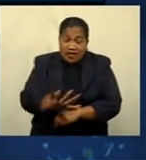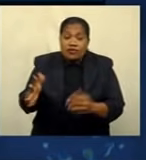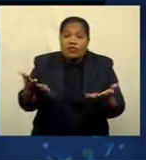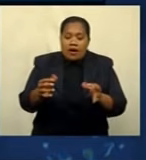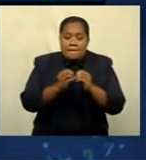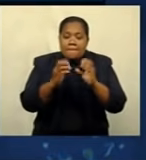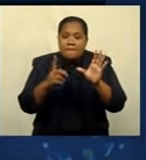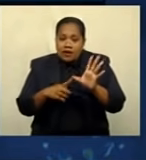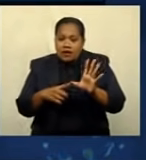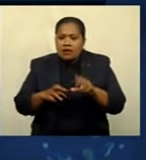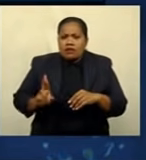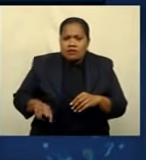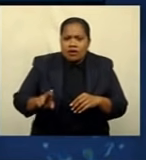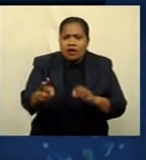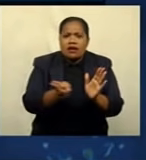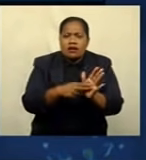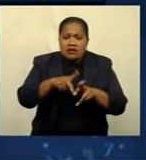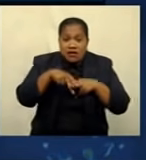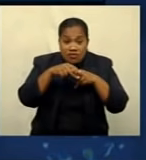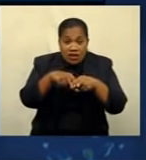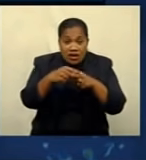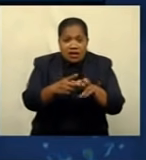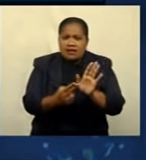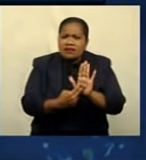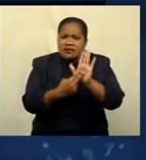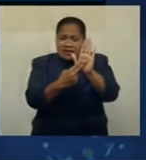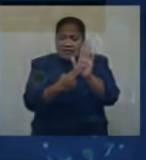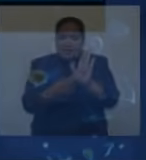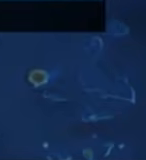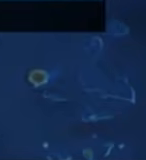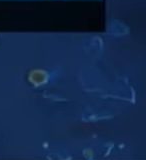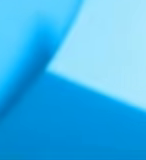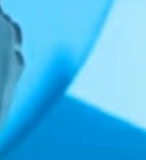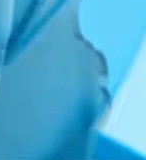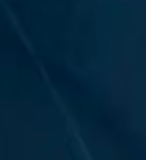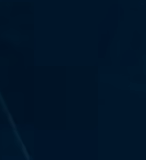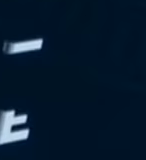and Nanonga provinces, Nandi and Naitasiri.